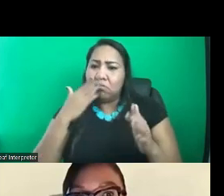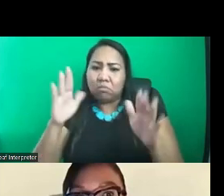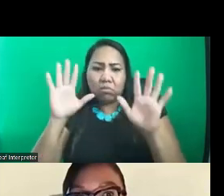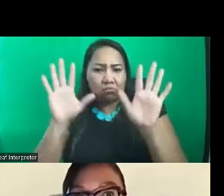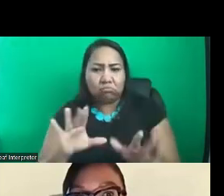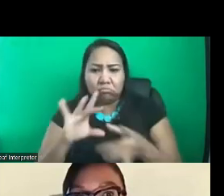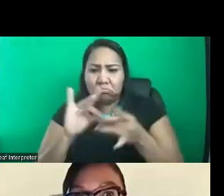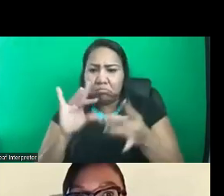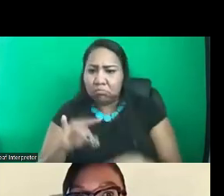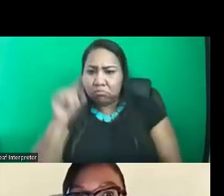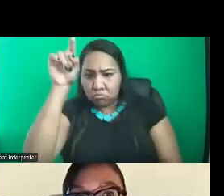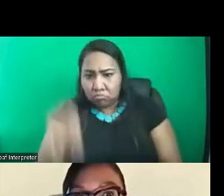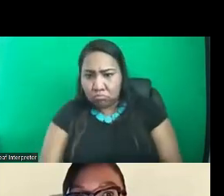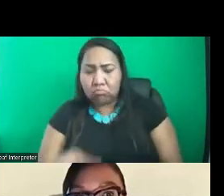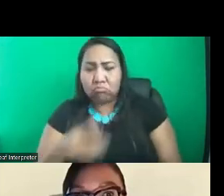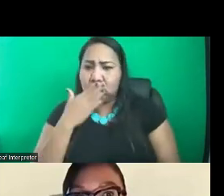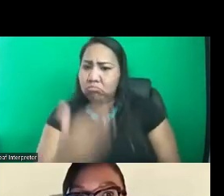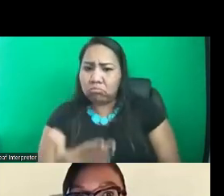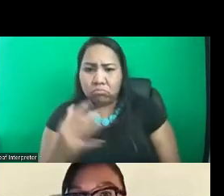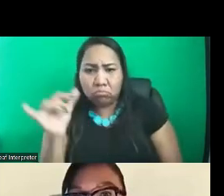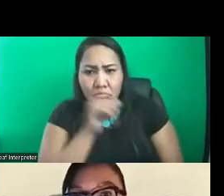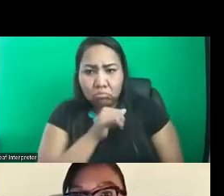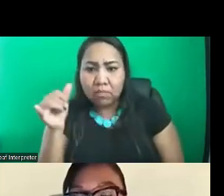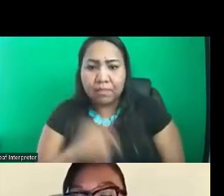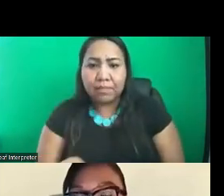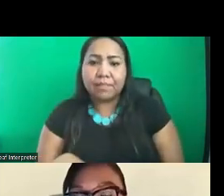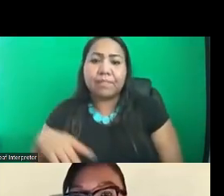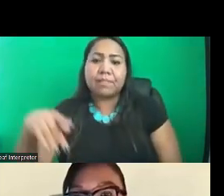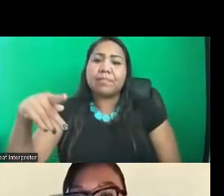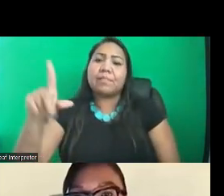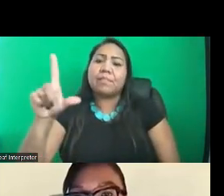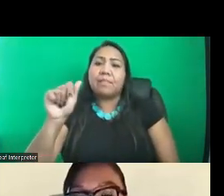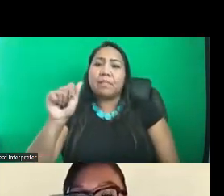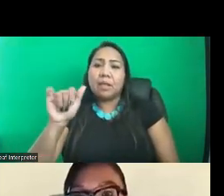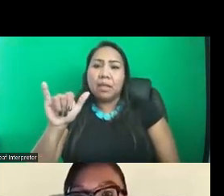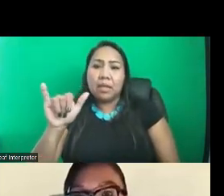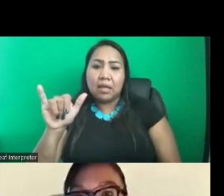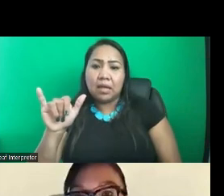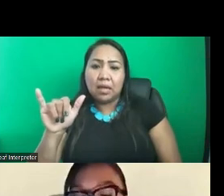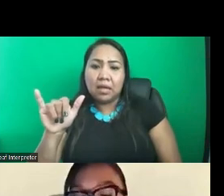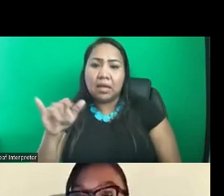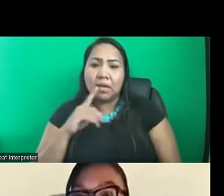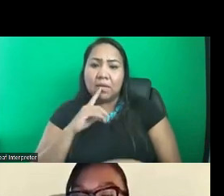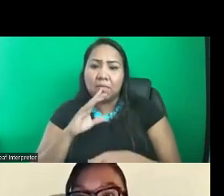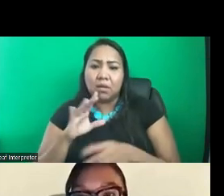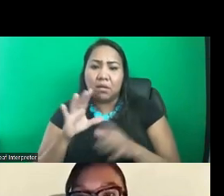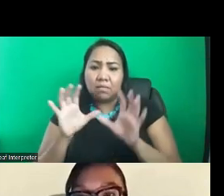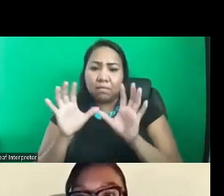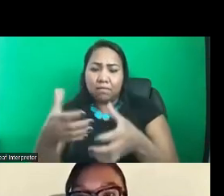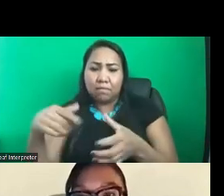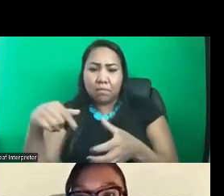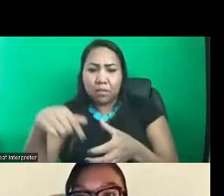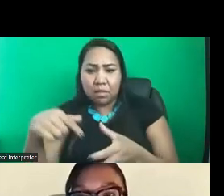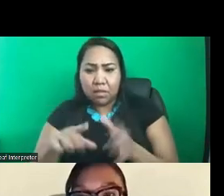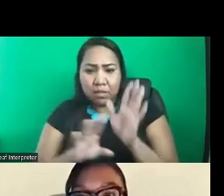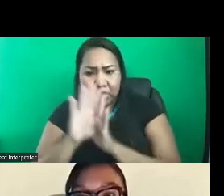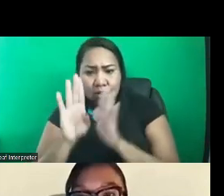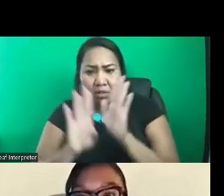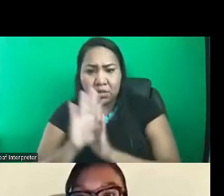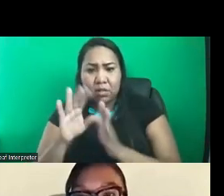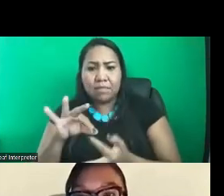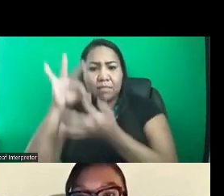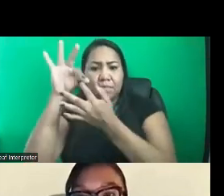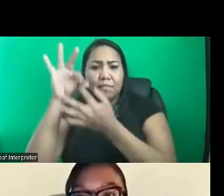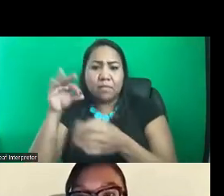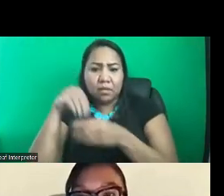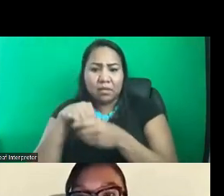Clay Webb is a workforce development specialist working in White Earth Band, Chippewa, Northwest Minnesota. And